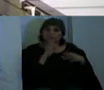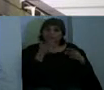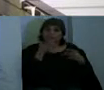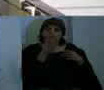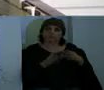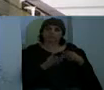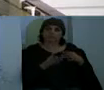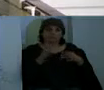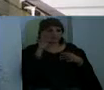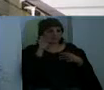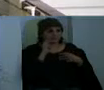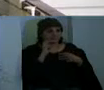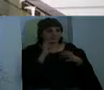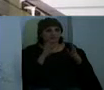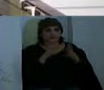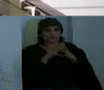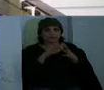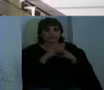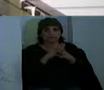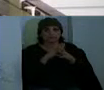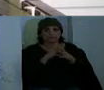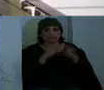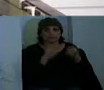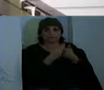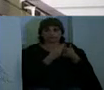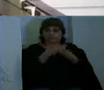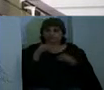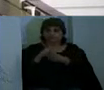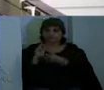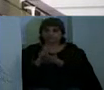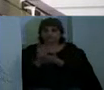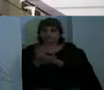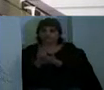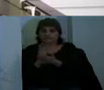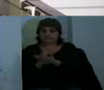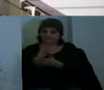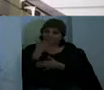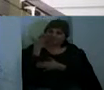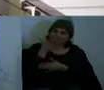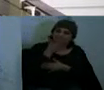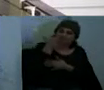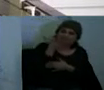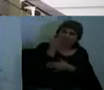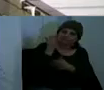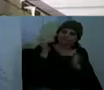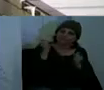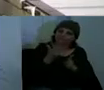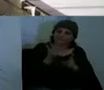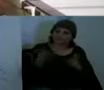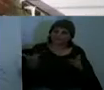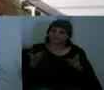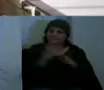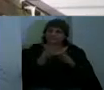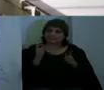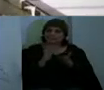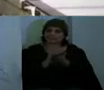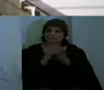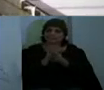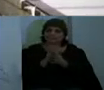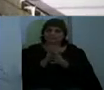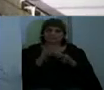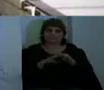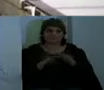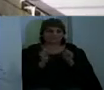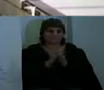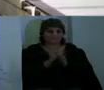to the football game. They're in the kitchen. They smell all of the aromas coming from the kitchen. So they sit there with